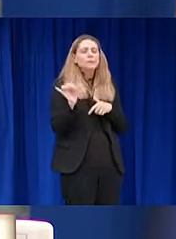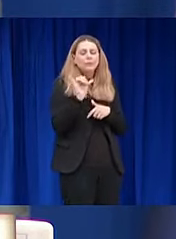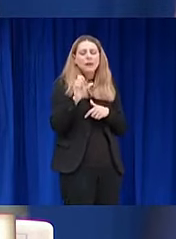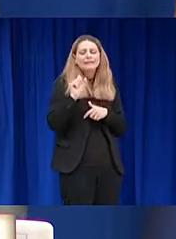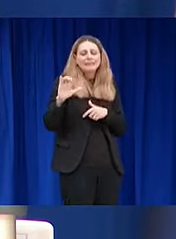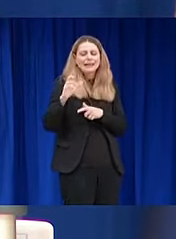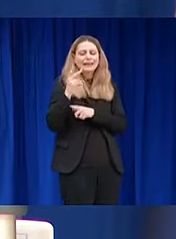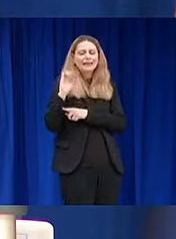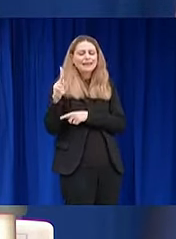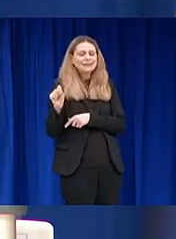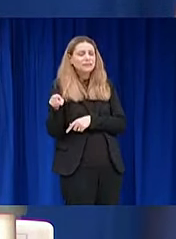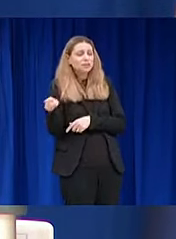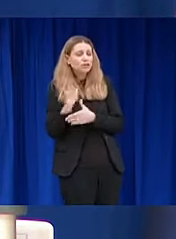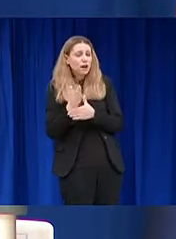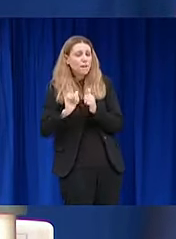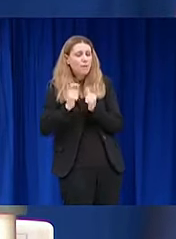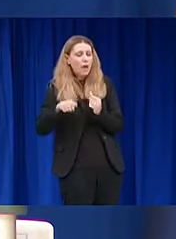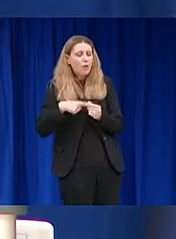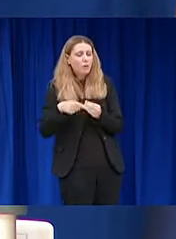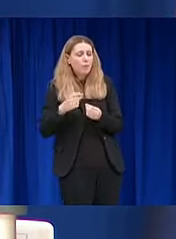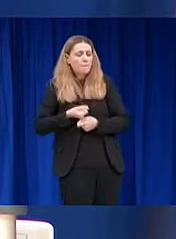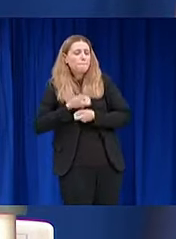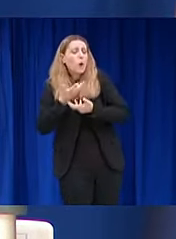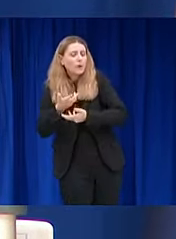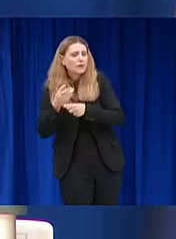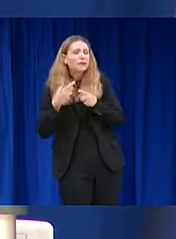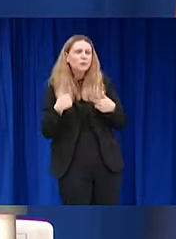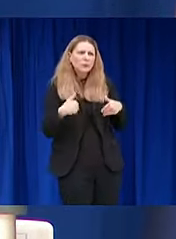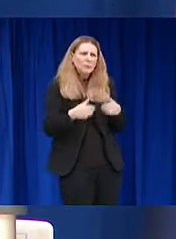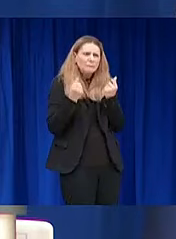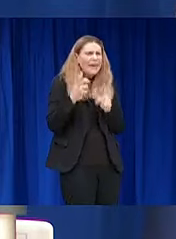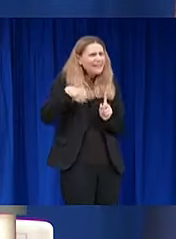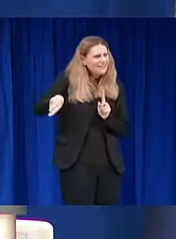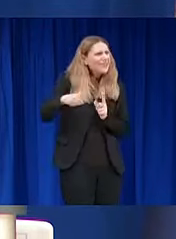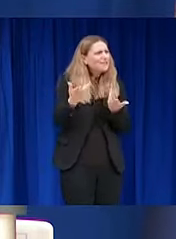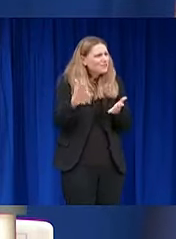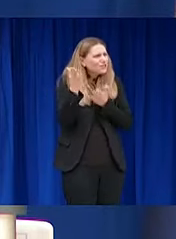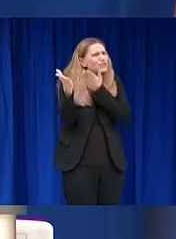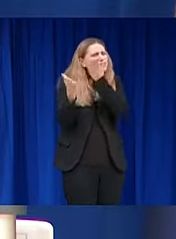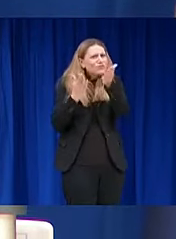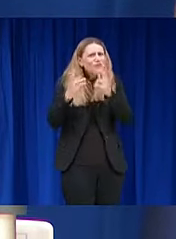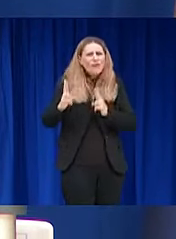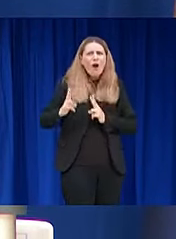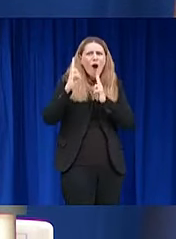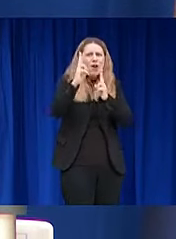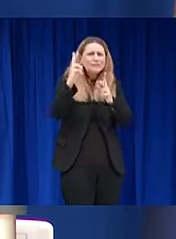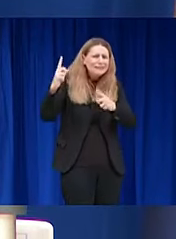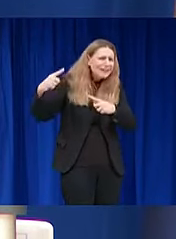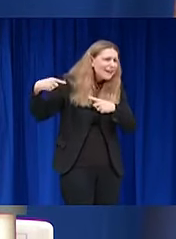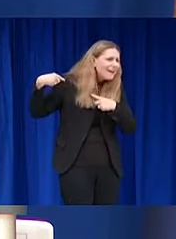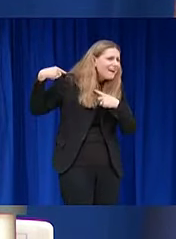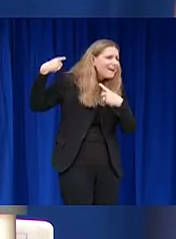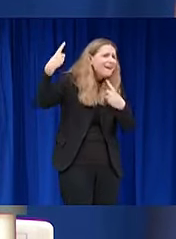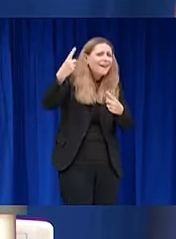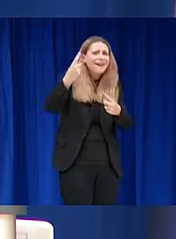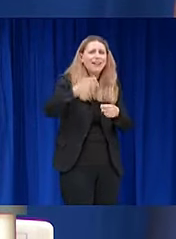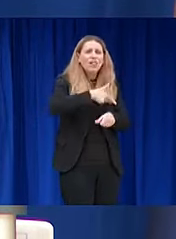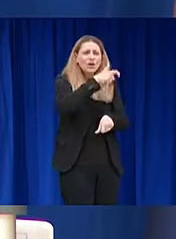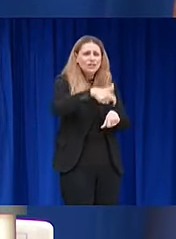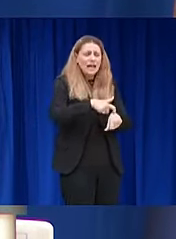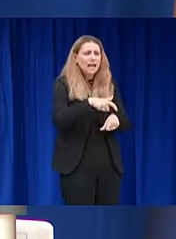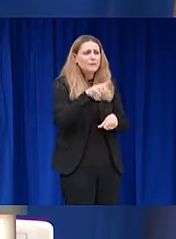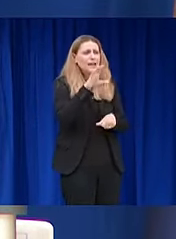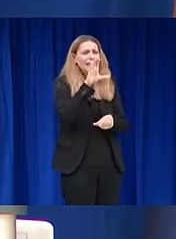indicates, LGBTQ individuals have served honorably for a long time. Dr. Franklin Kameny worked as